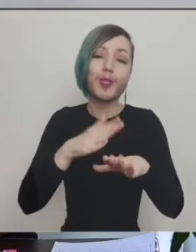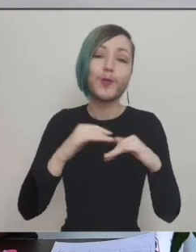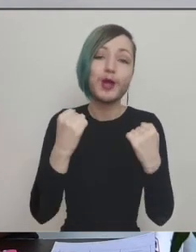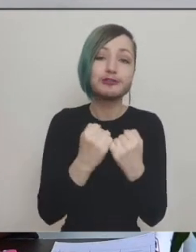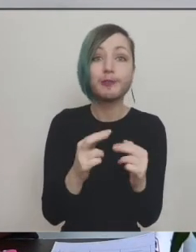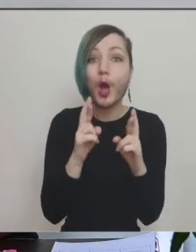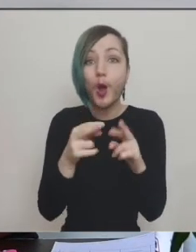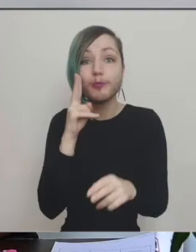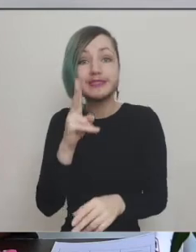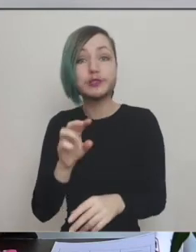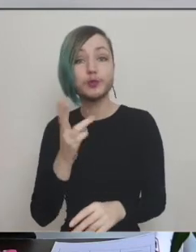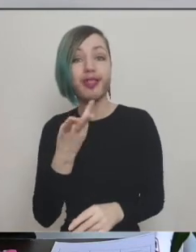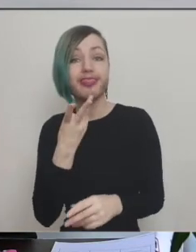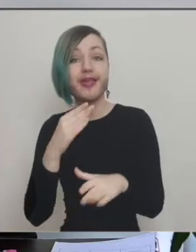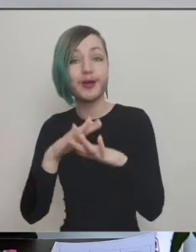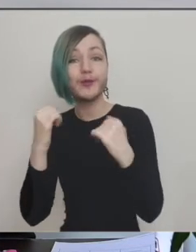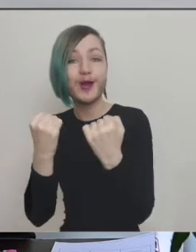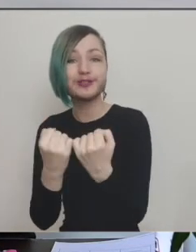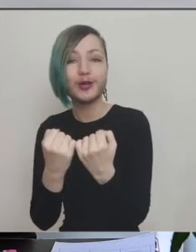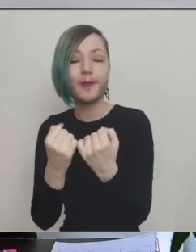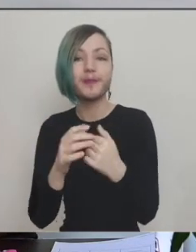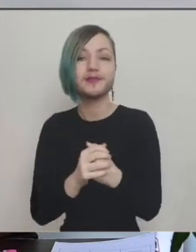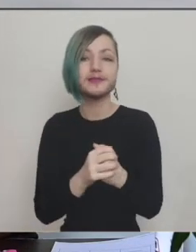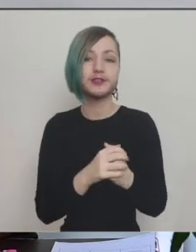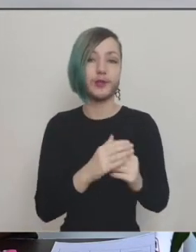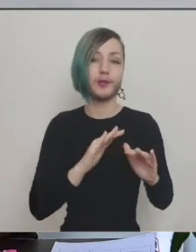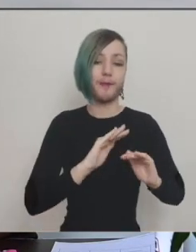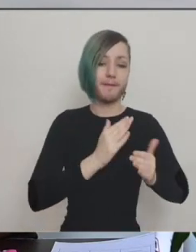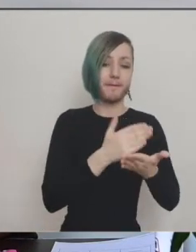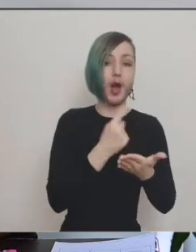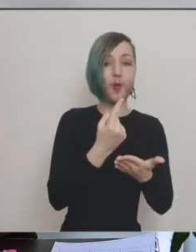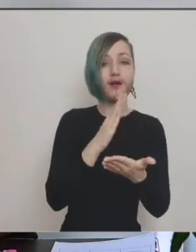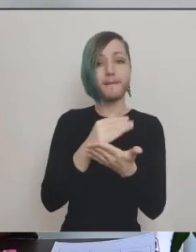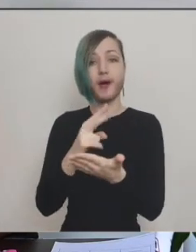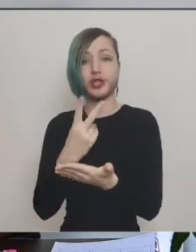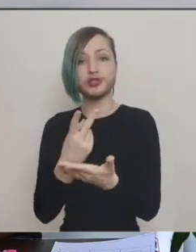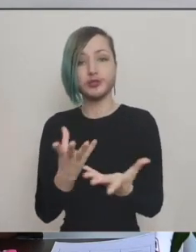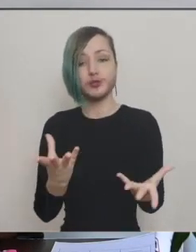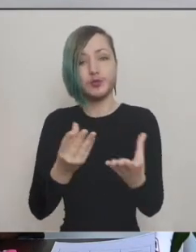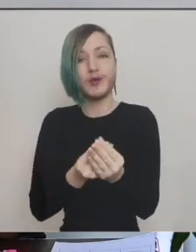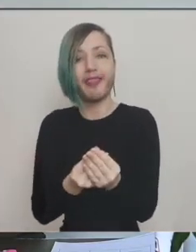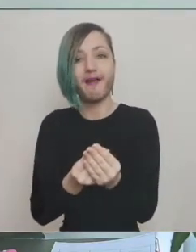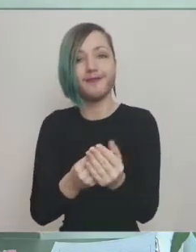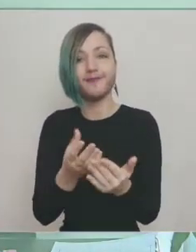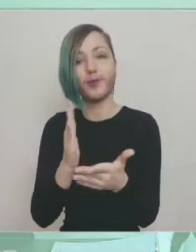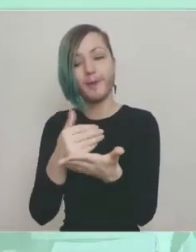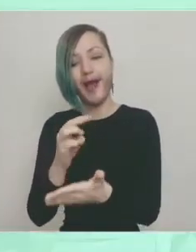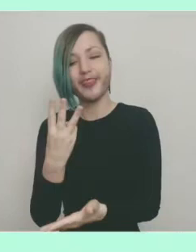for the third session, where we'll be bringing the first two sessions together. Thank you so much.